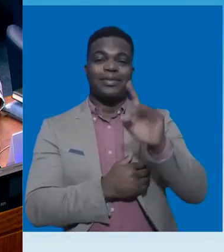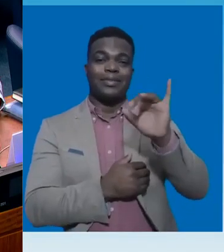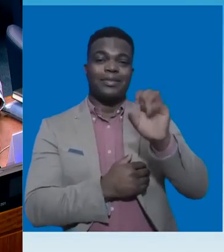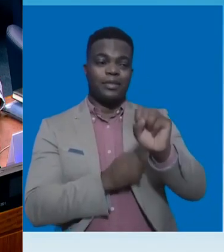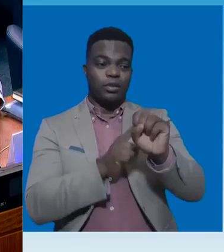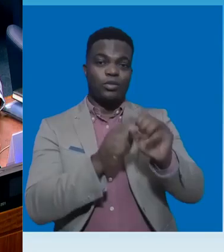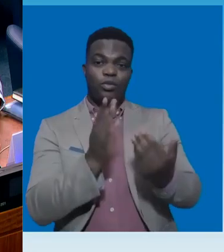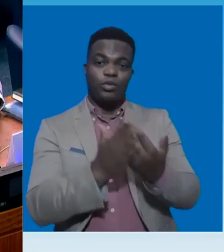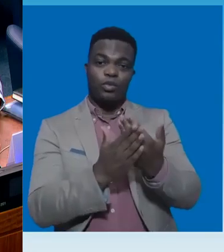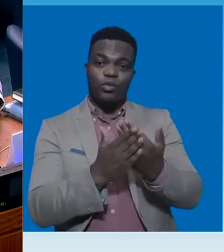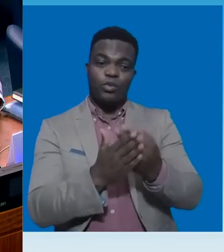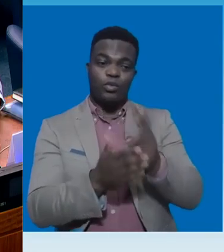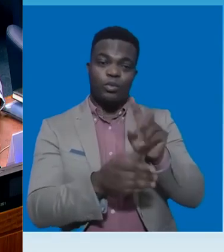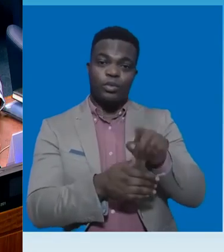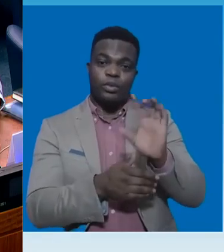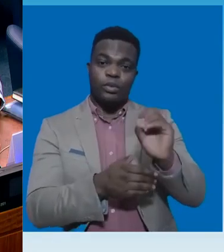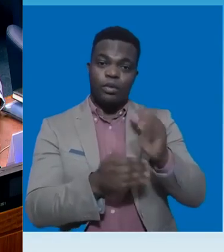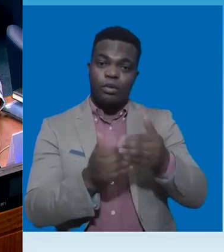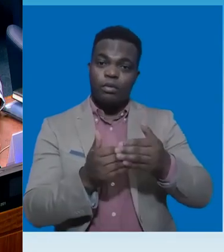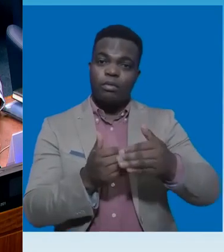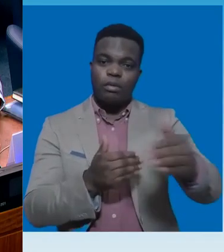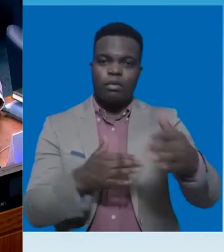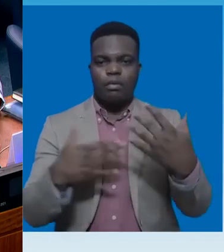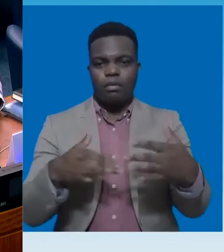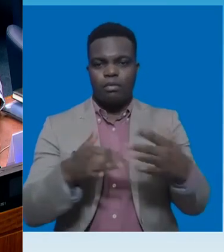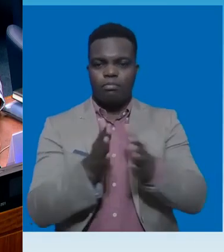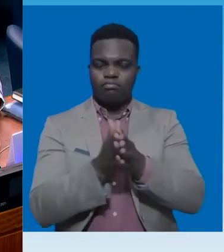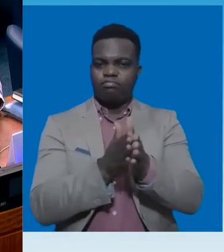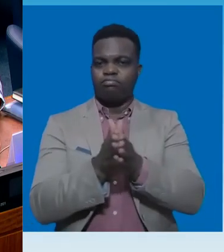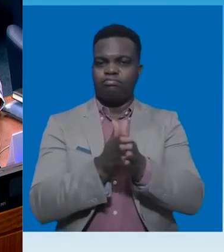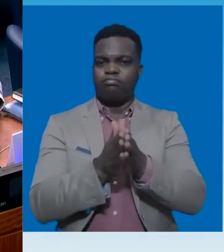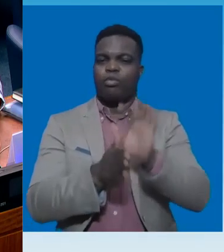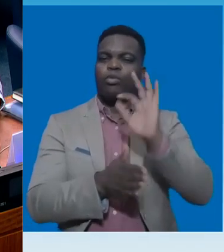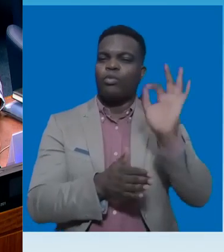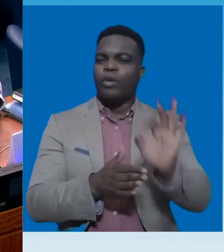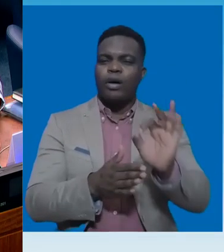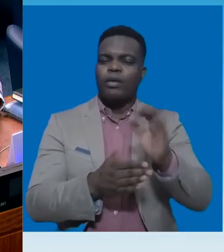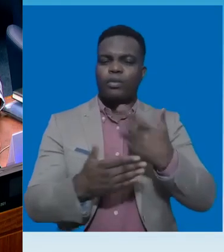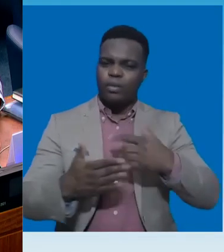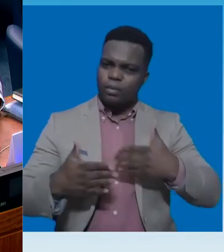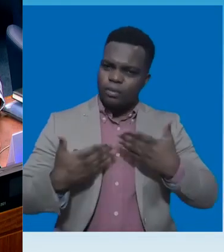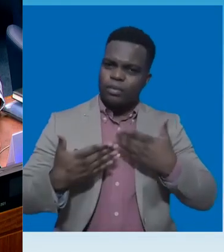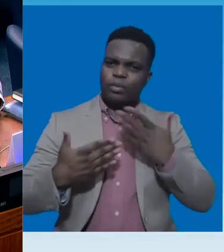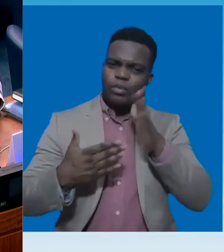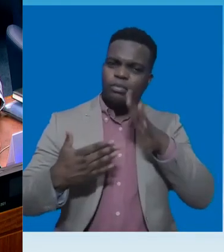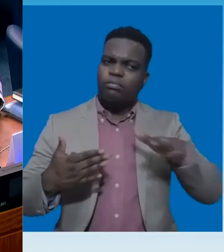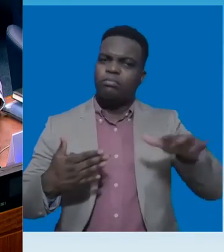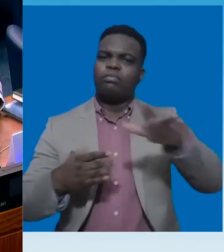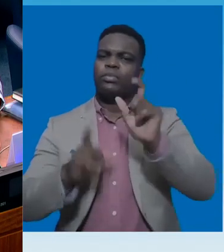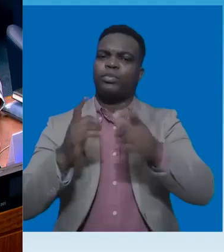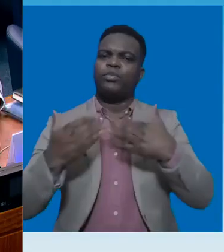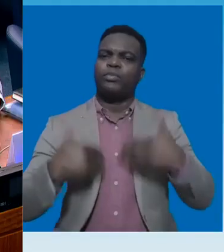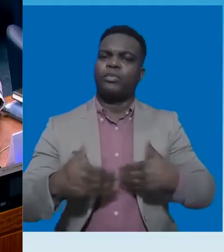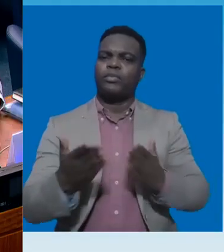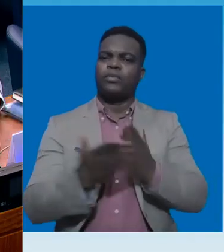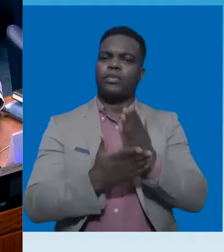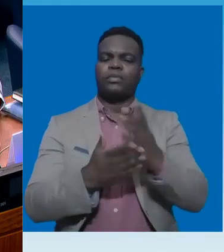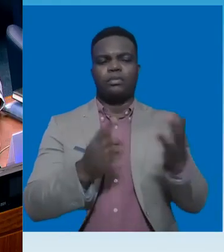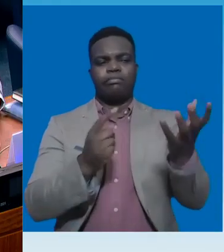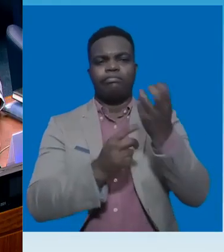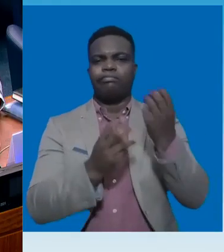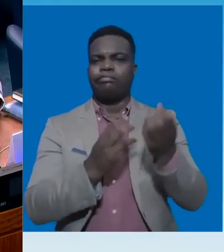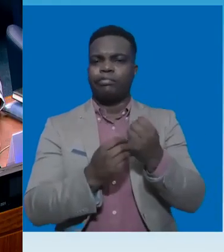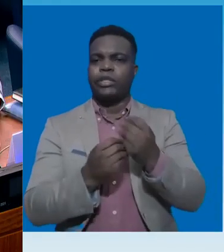all persons with disabilities. In parallel with UNDIS, during 2020 to 2025,